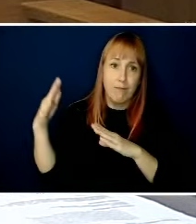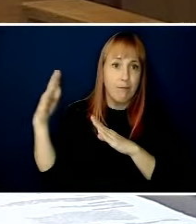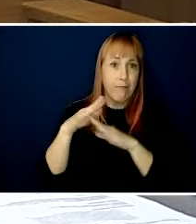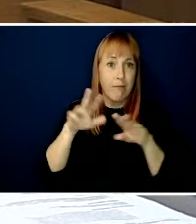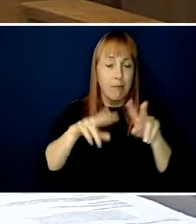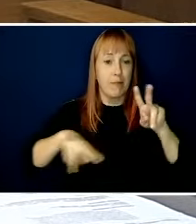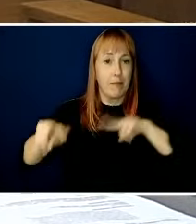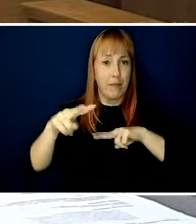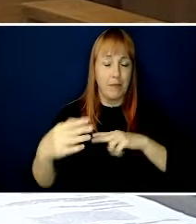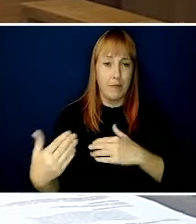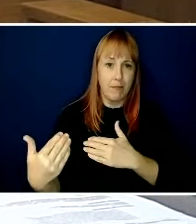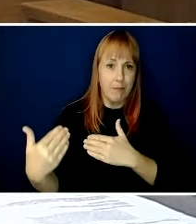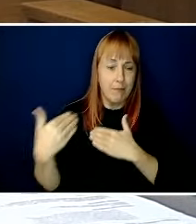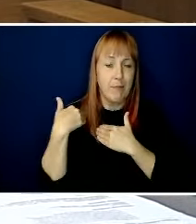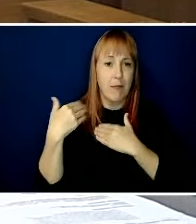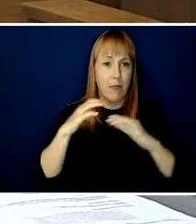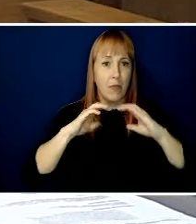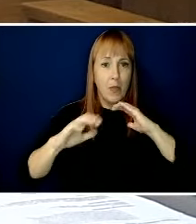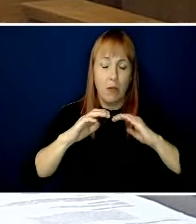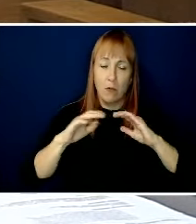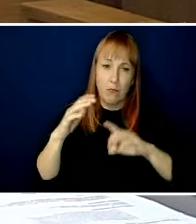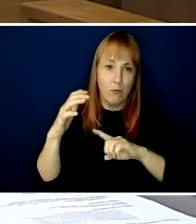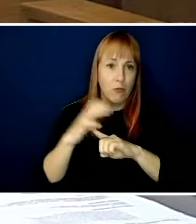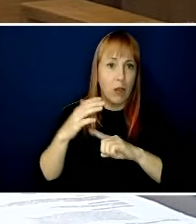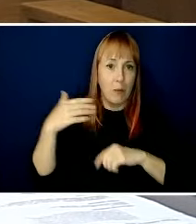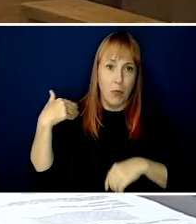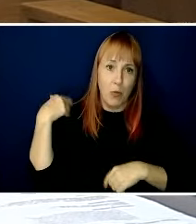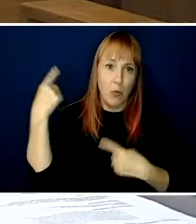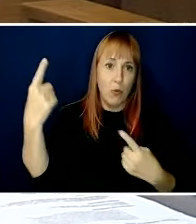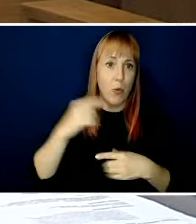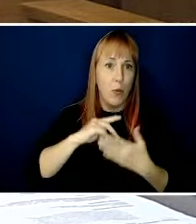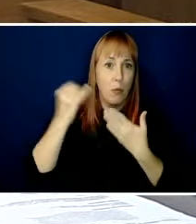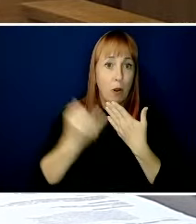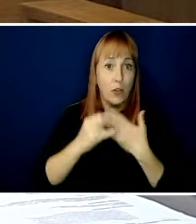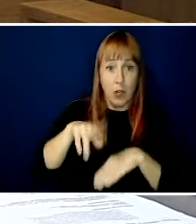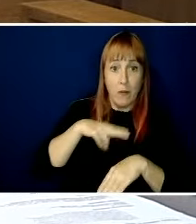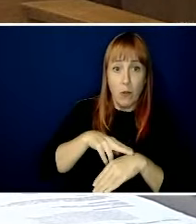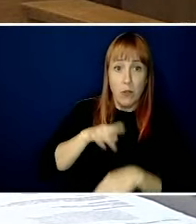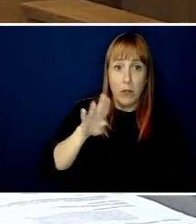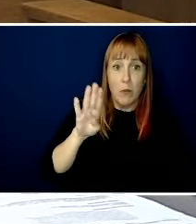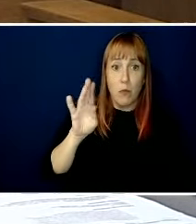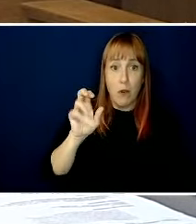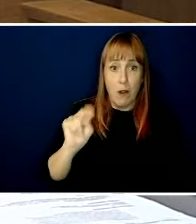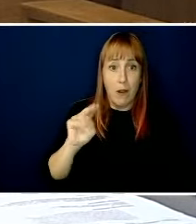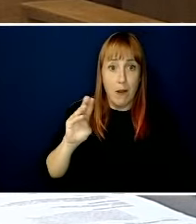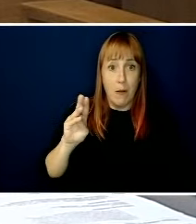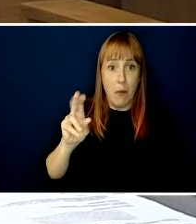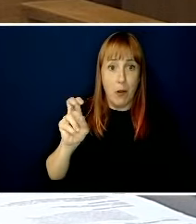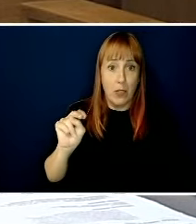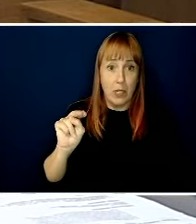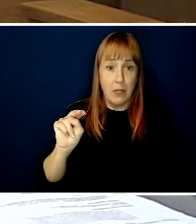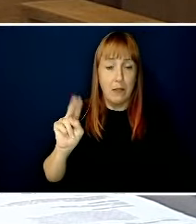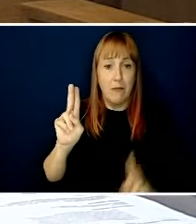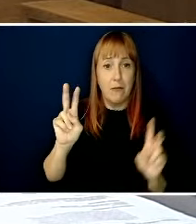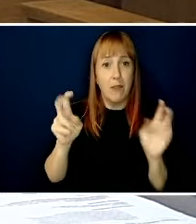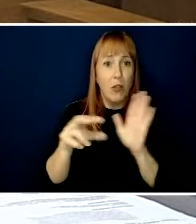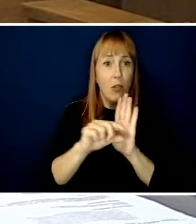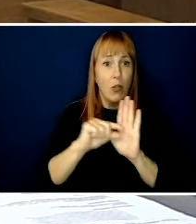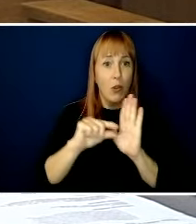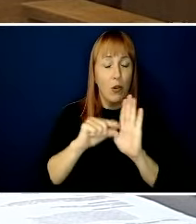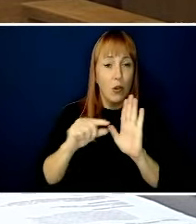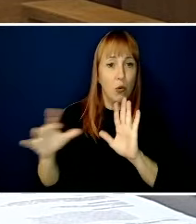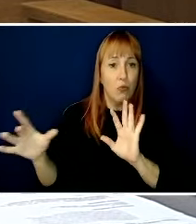stellar communication throughout this project. And of course, Brian Martin, who the glue that held it all together.